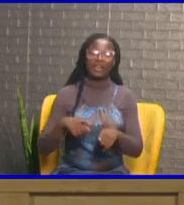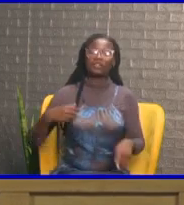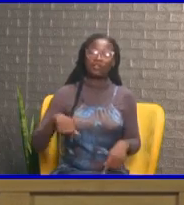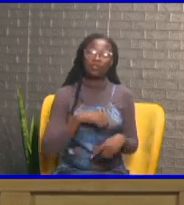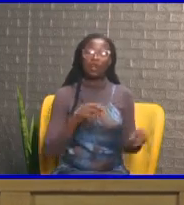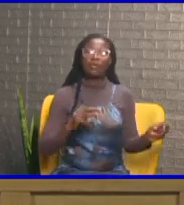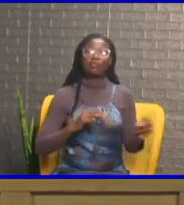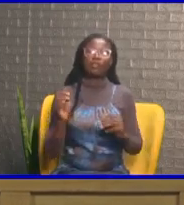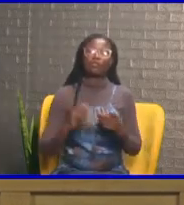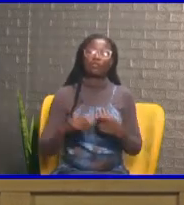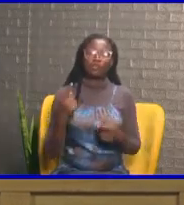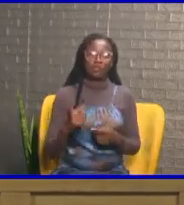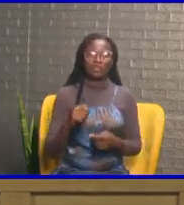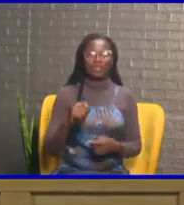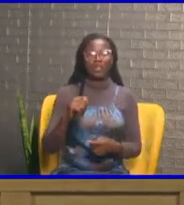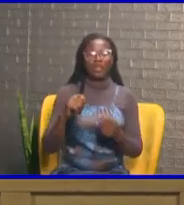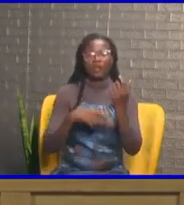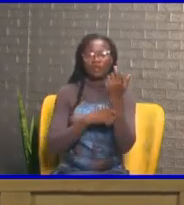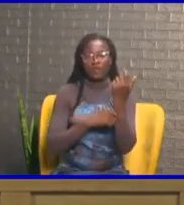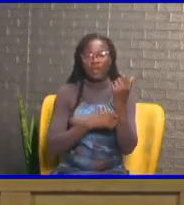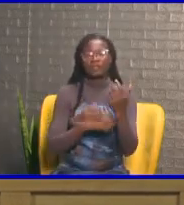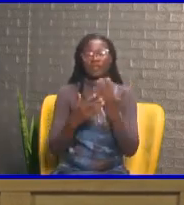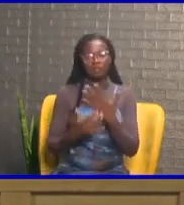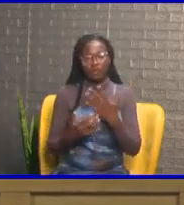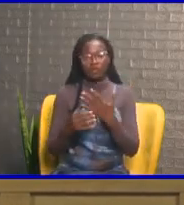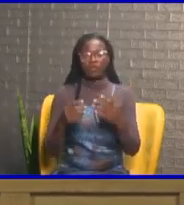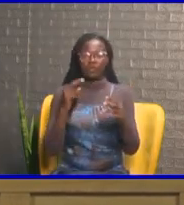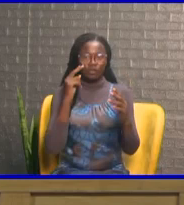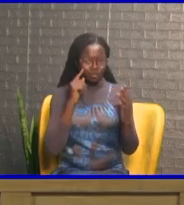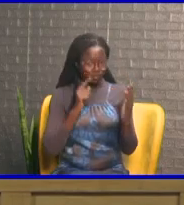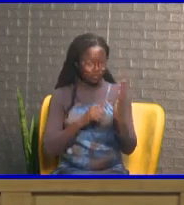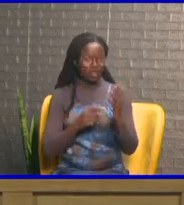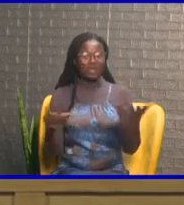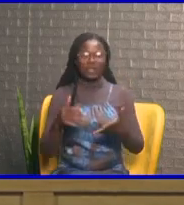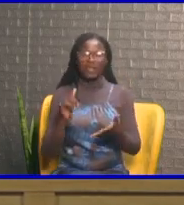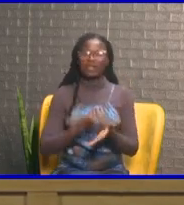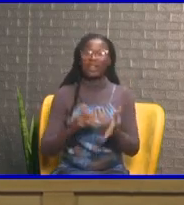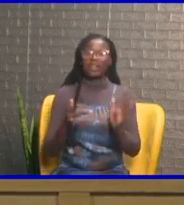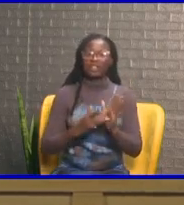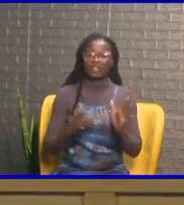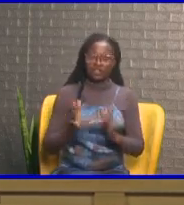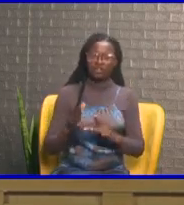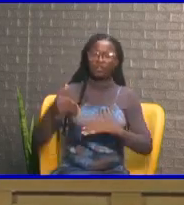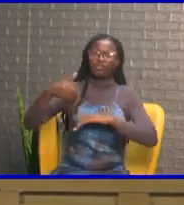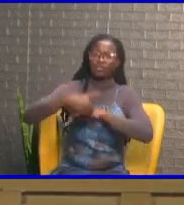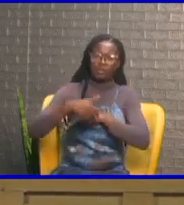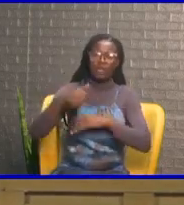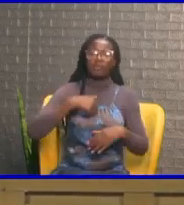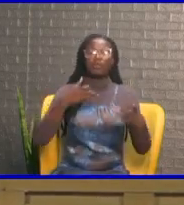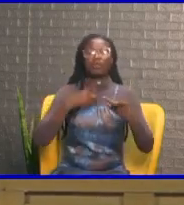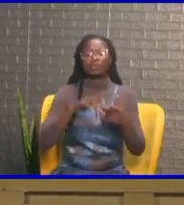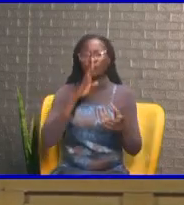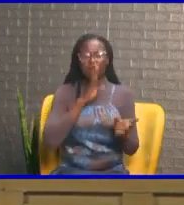table, look at it here. That Jesus, tonight I want to